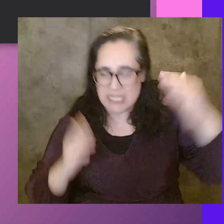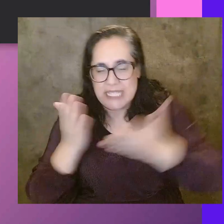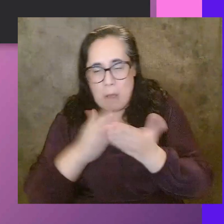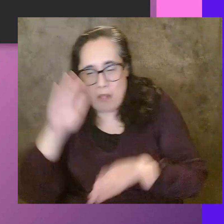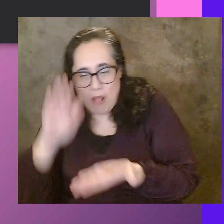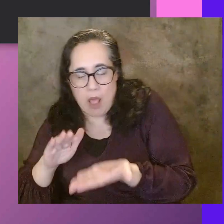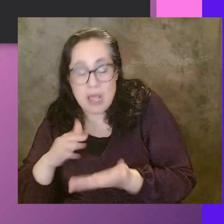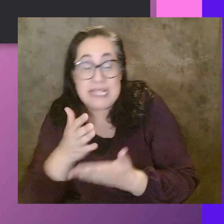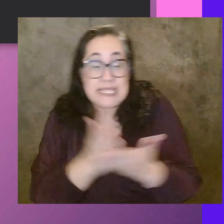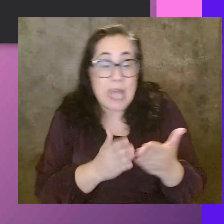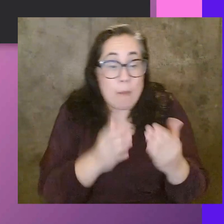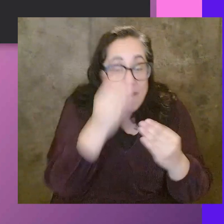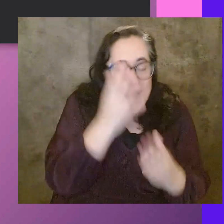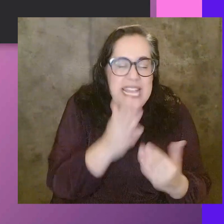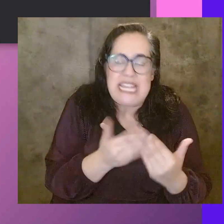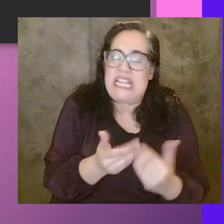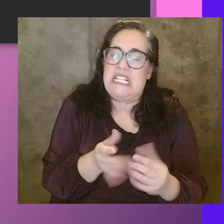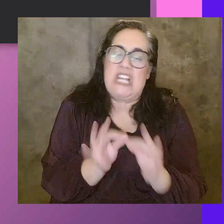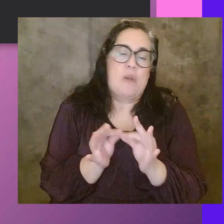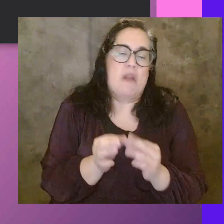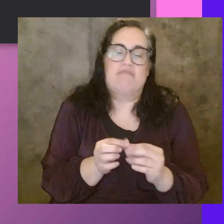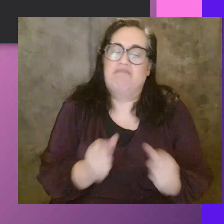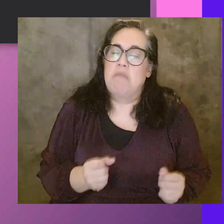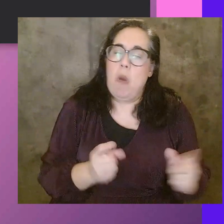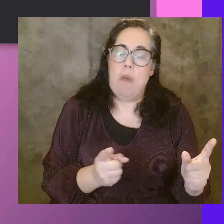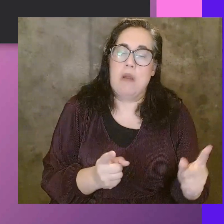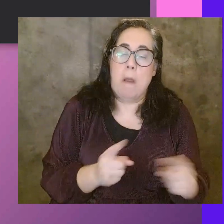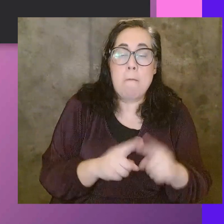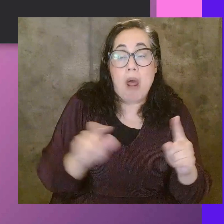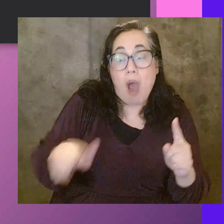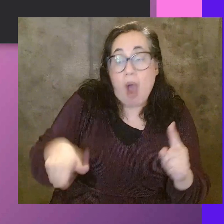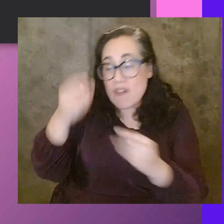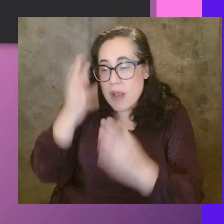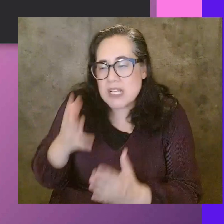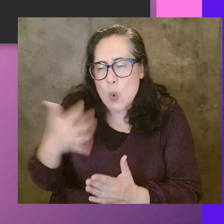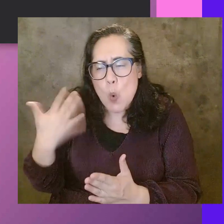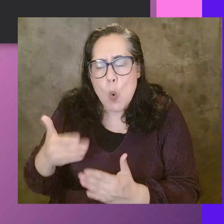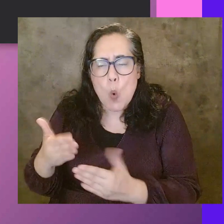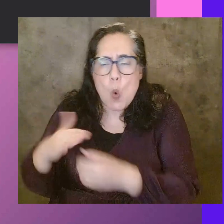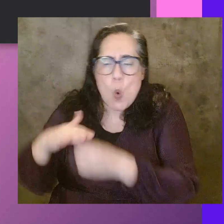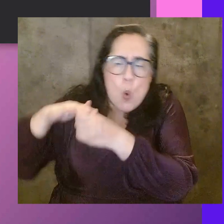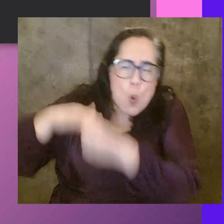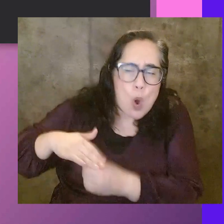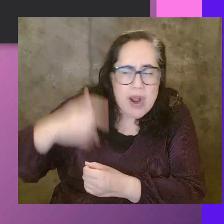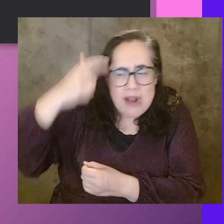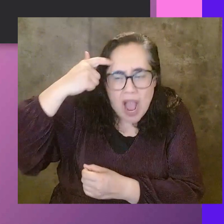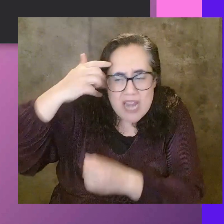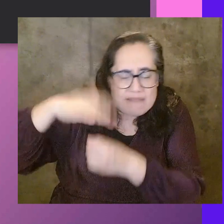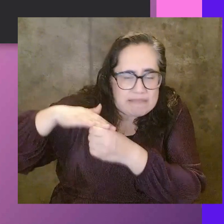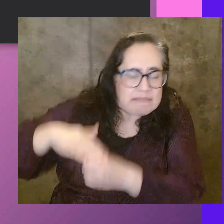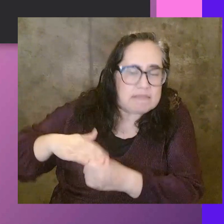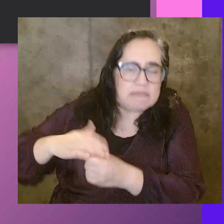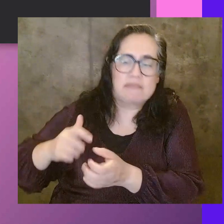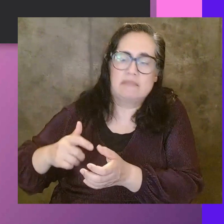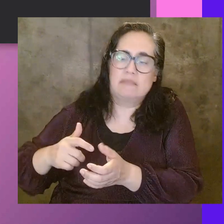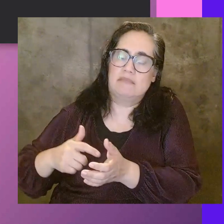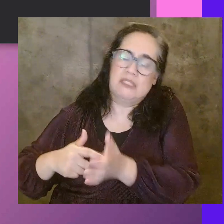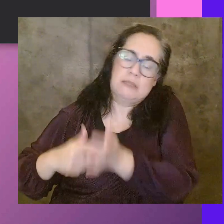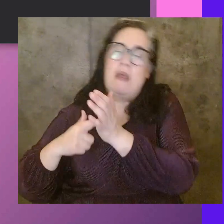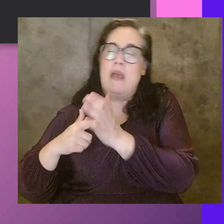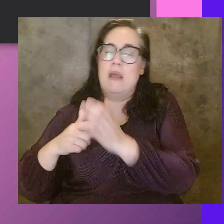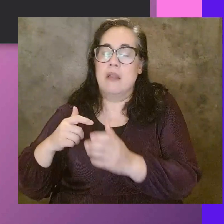moment. Other information has a much higher cognitive demand. Long names,